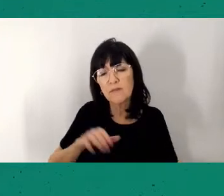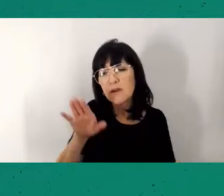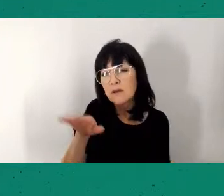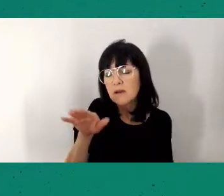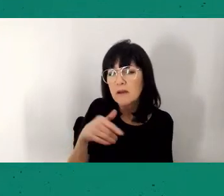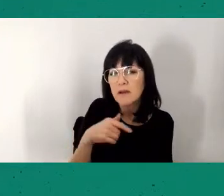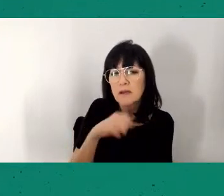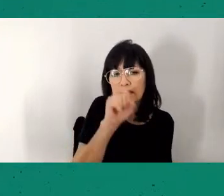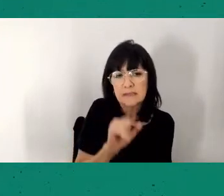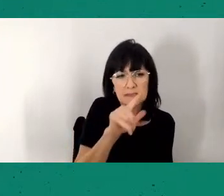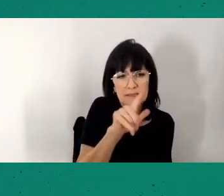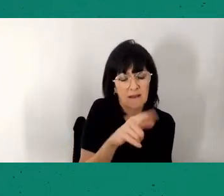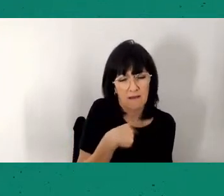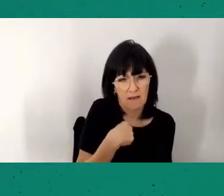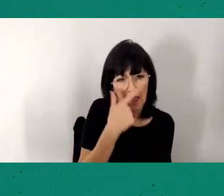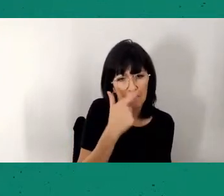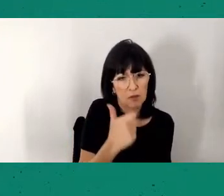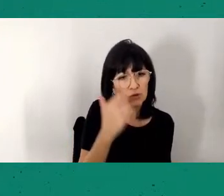Sil, in knowing